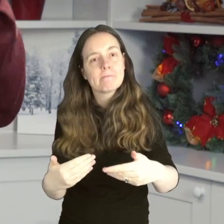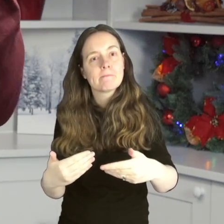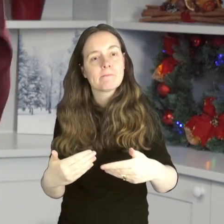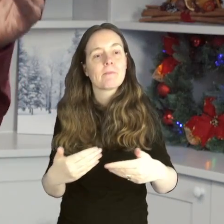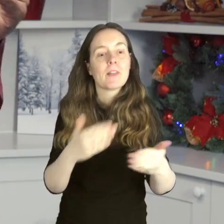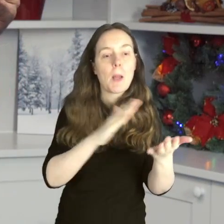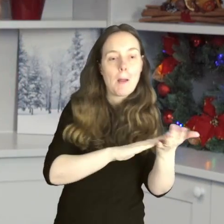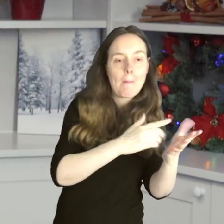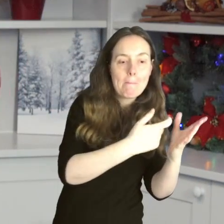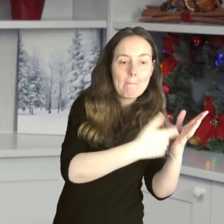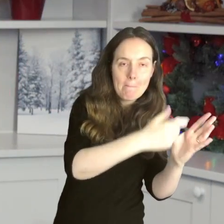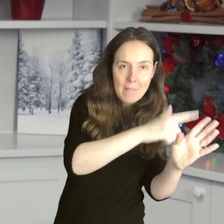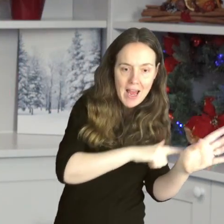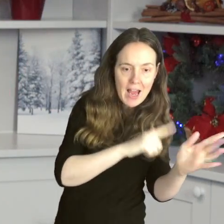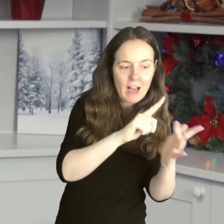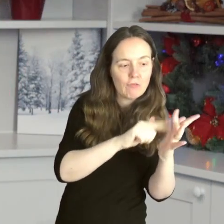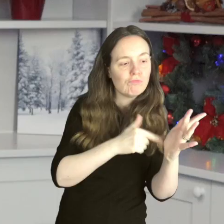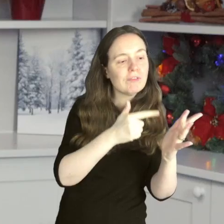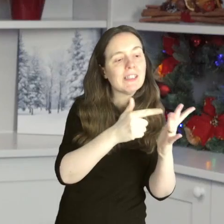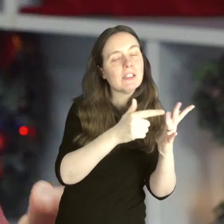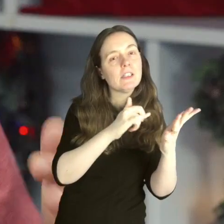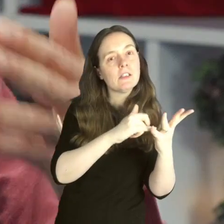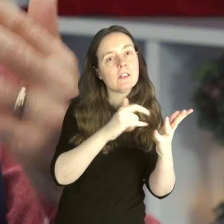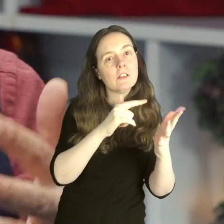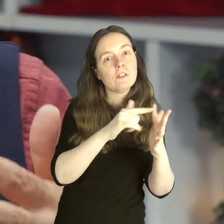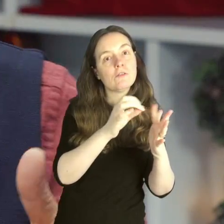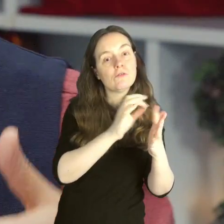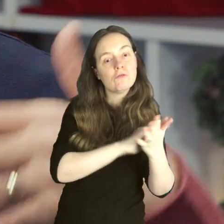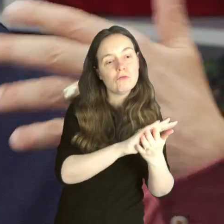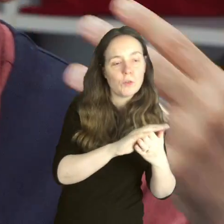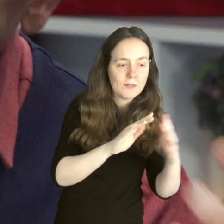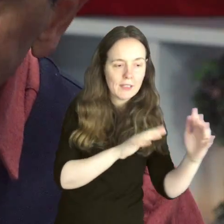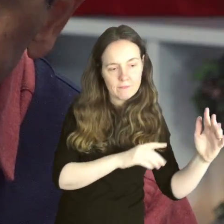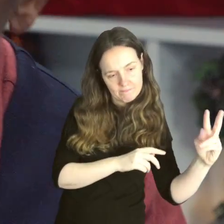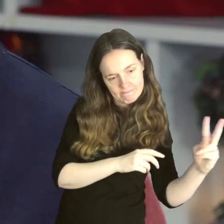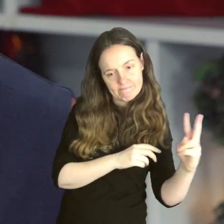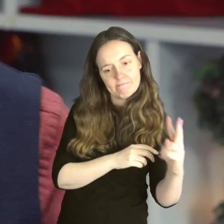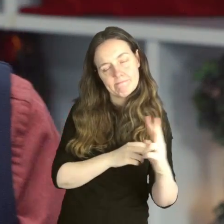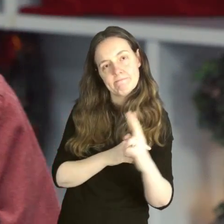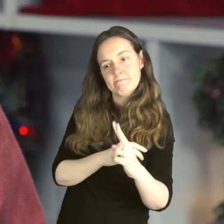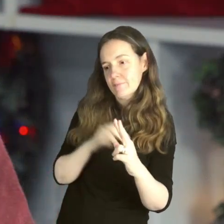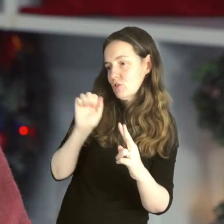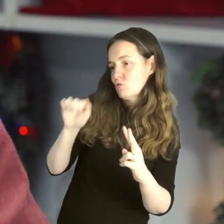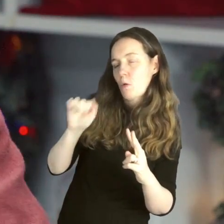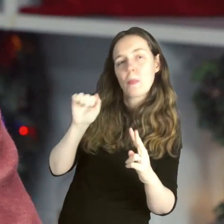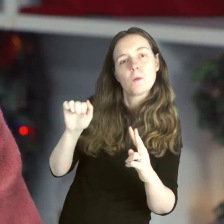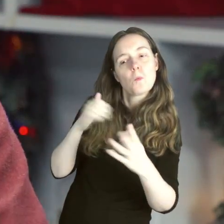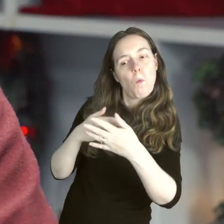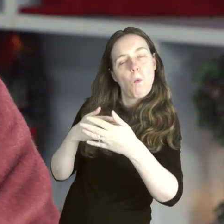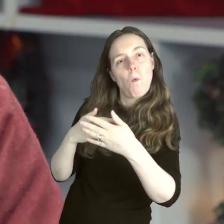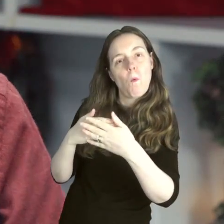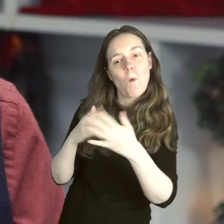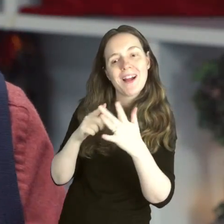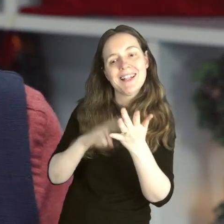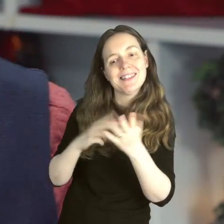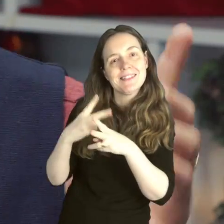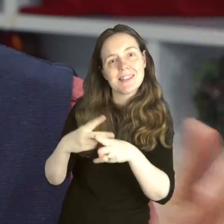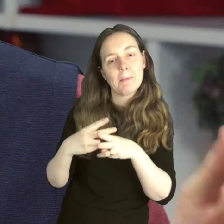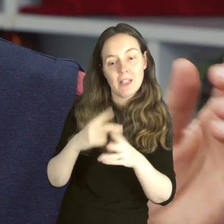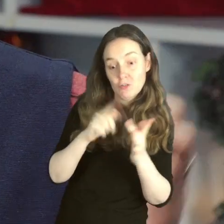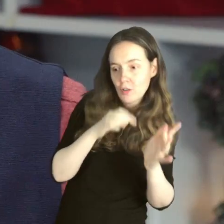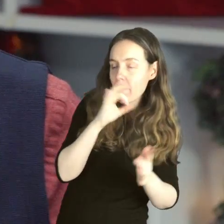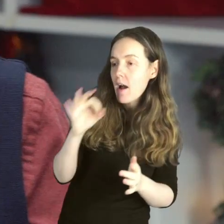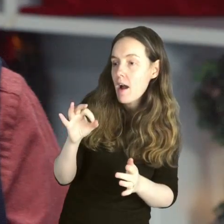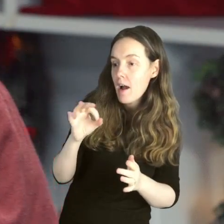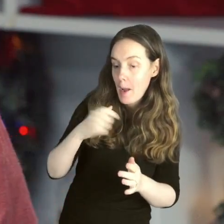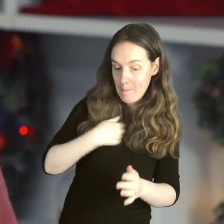the innkeeper's door and they knock on the door. The door opens, the innkeeper comes to the door. Joseph says,